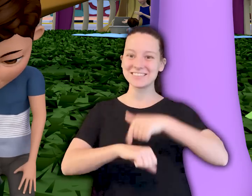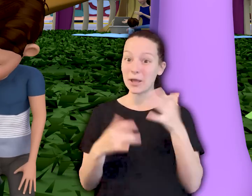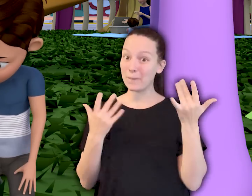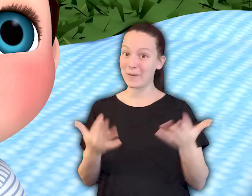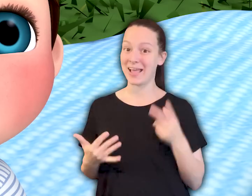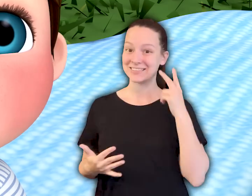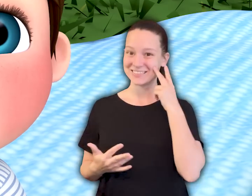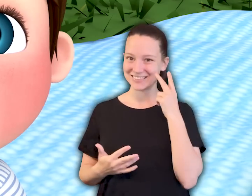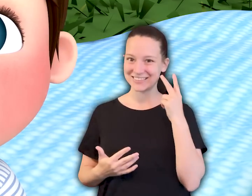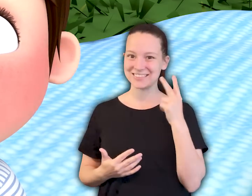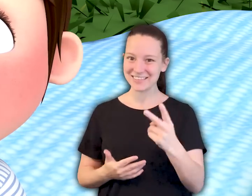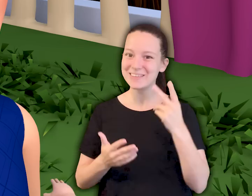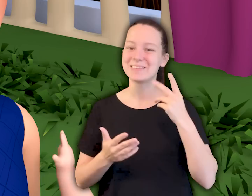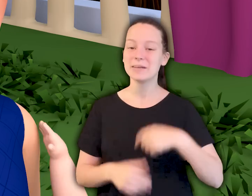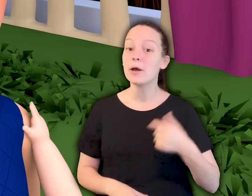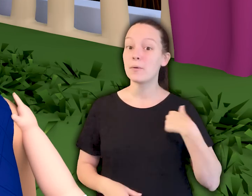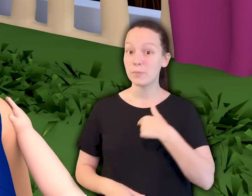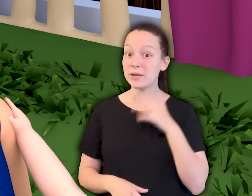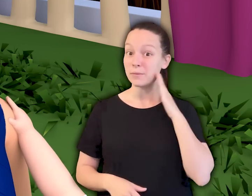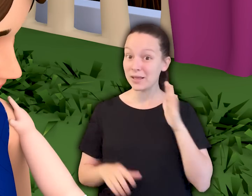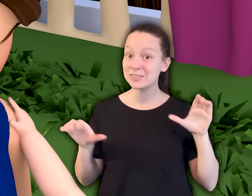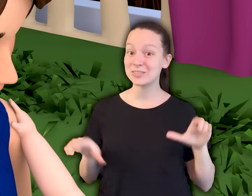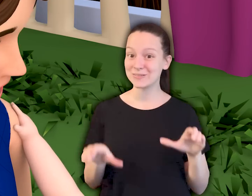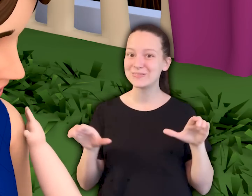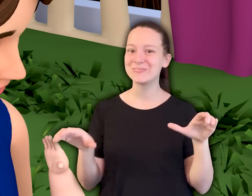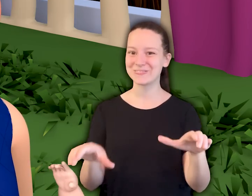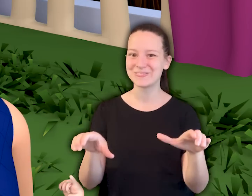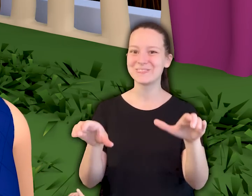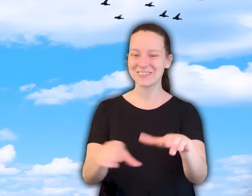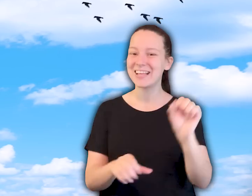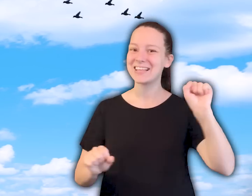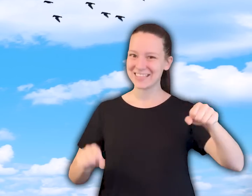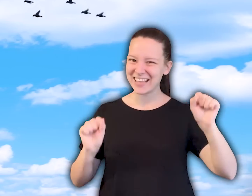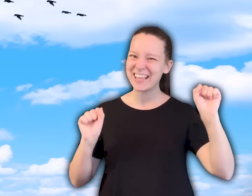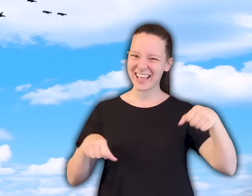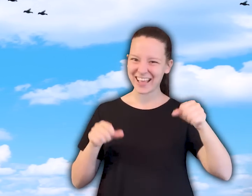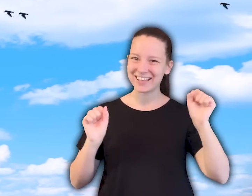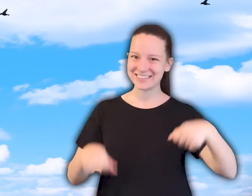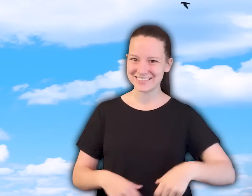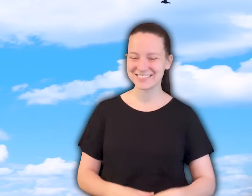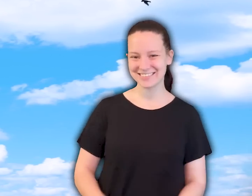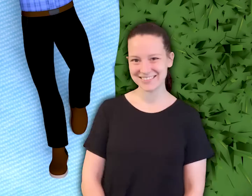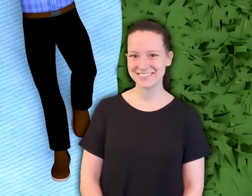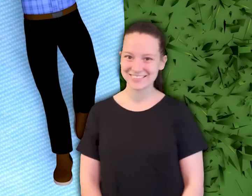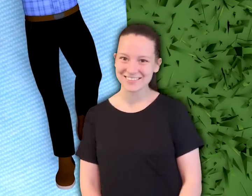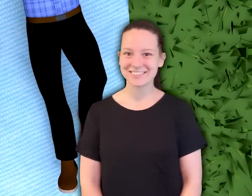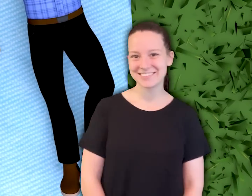just wait and see what we can do oh